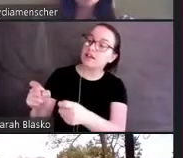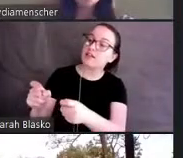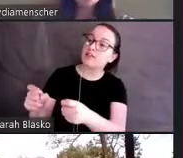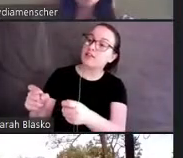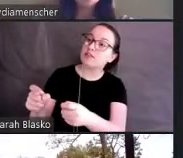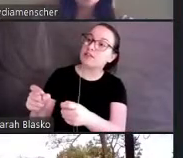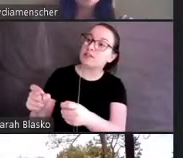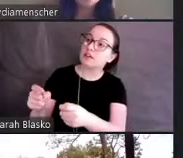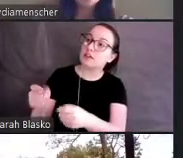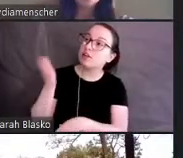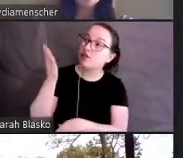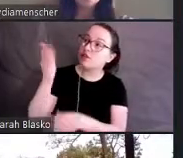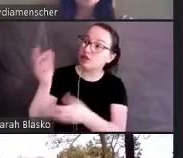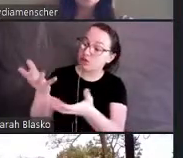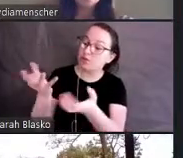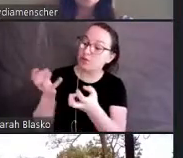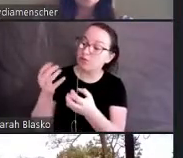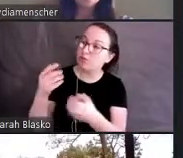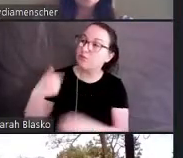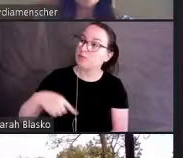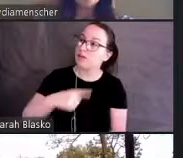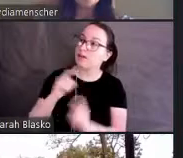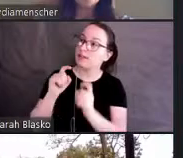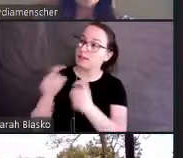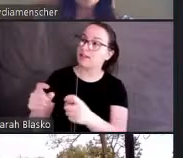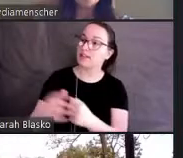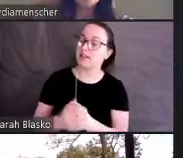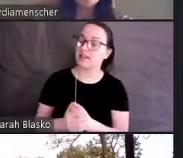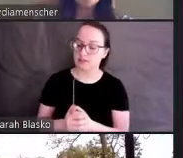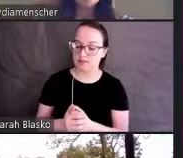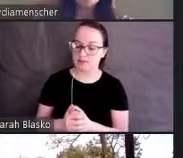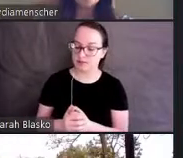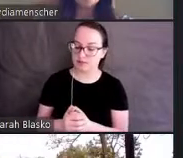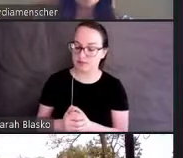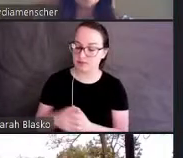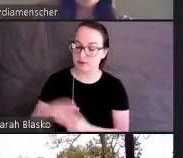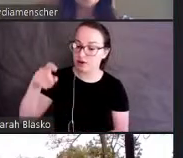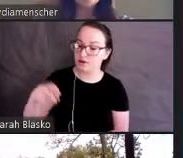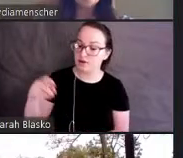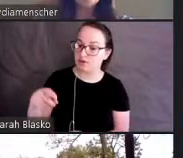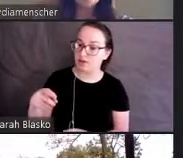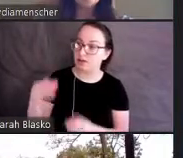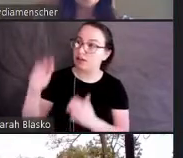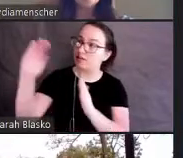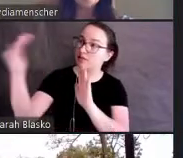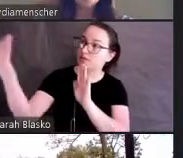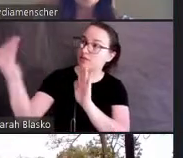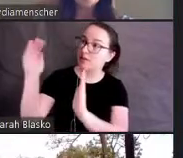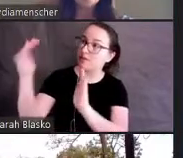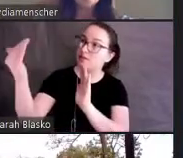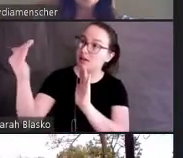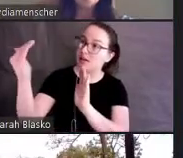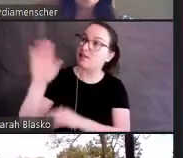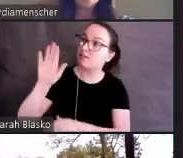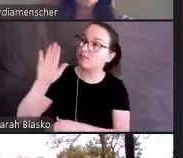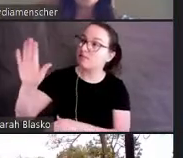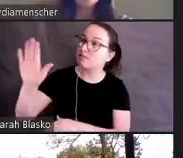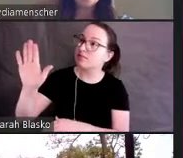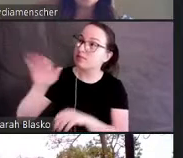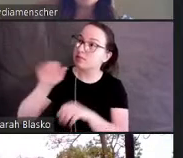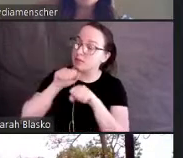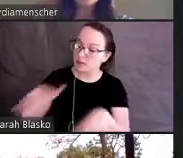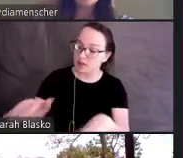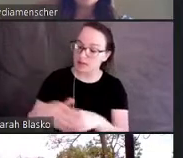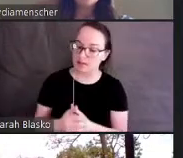offering today really be a reflection to you of how grateful we are. But also let it be a statement